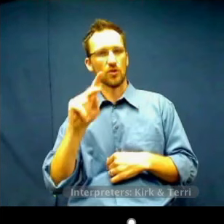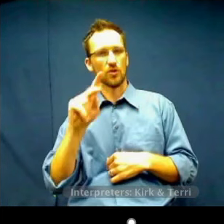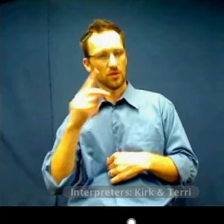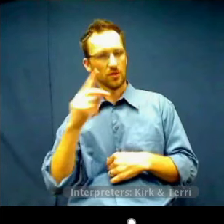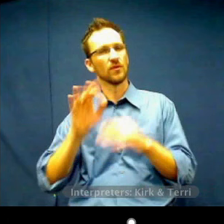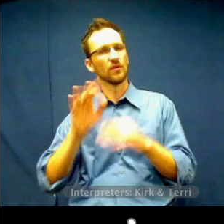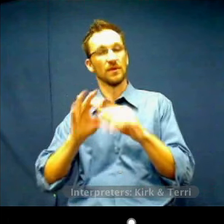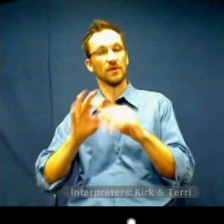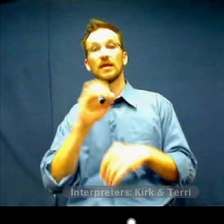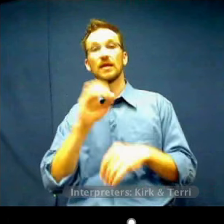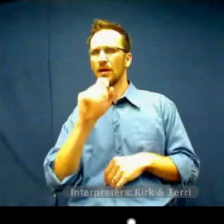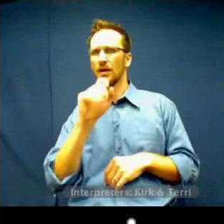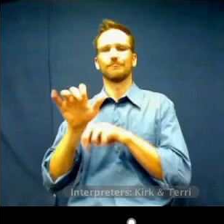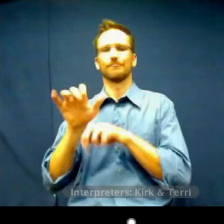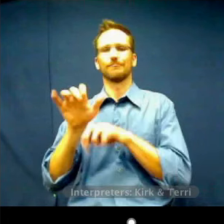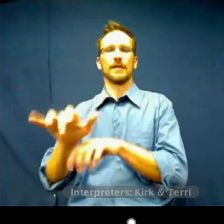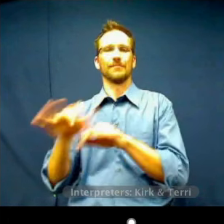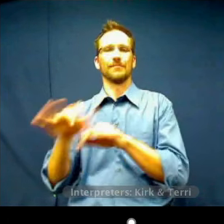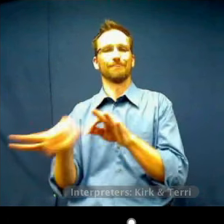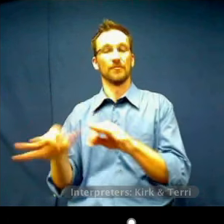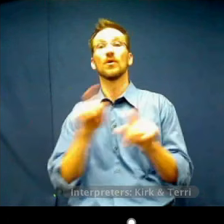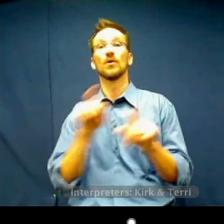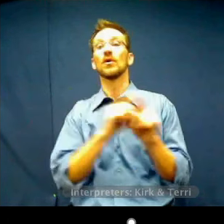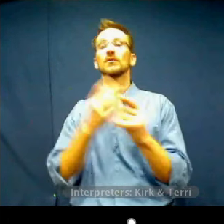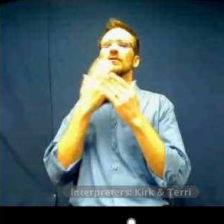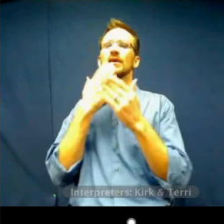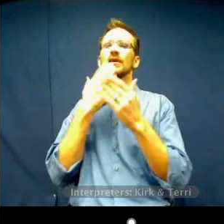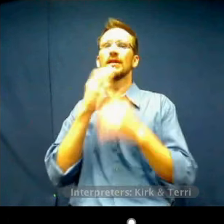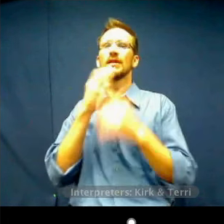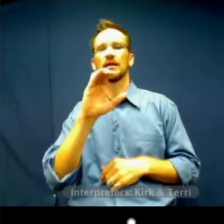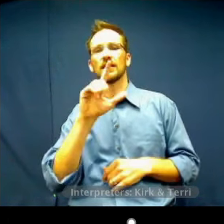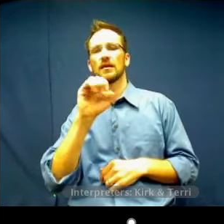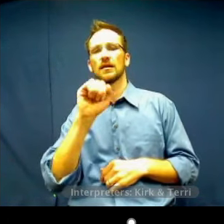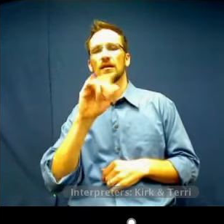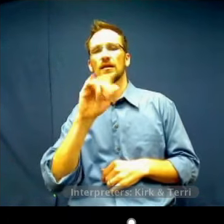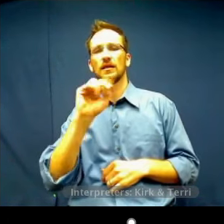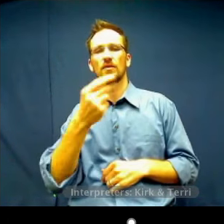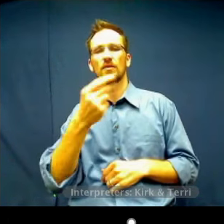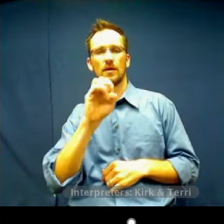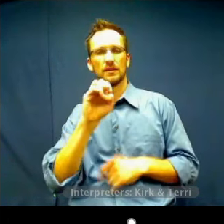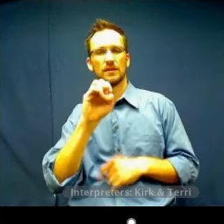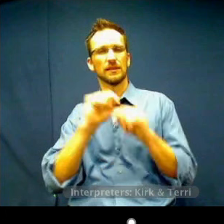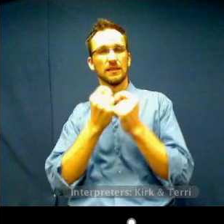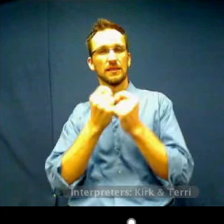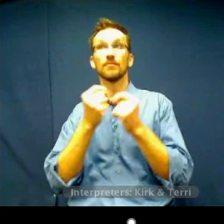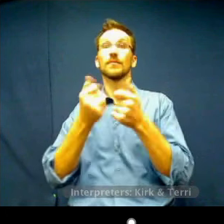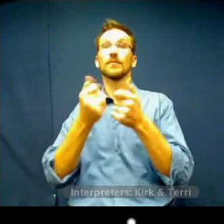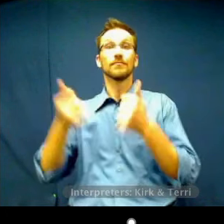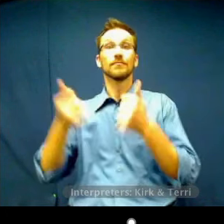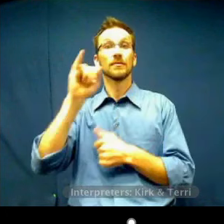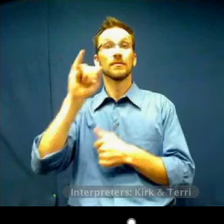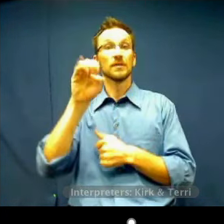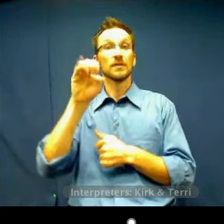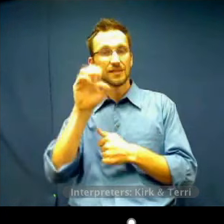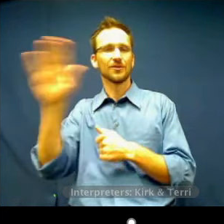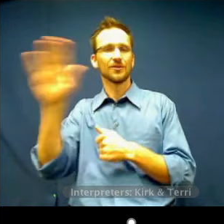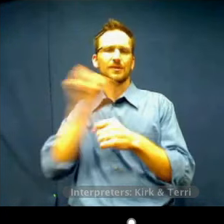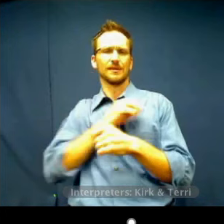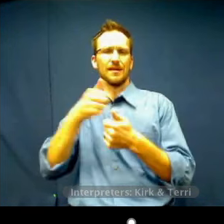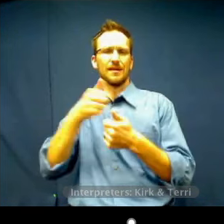And many thanks to our clearinghouse team, Jessie and her staff. They are just amazing. Okay,